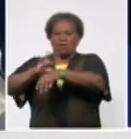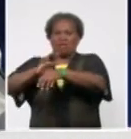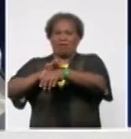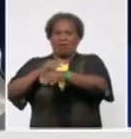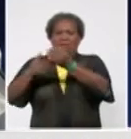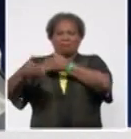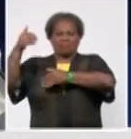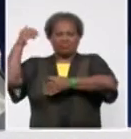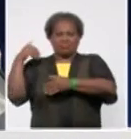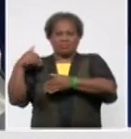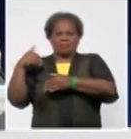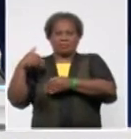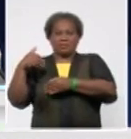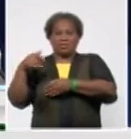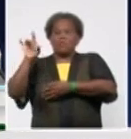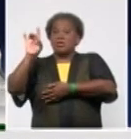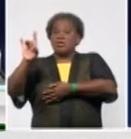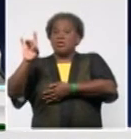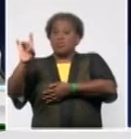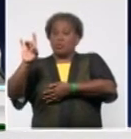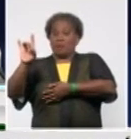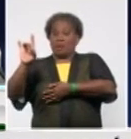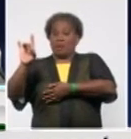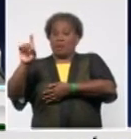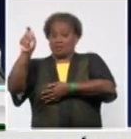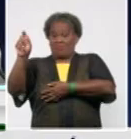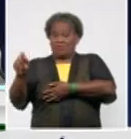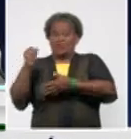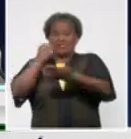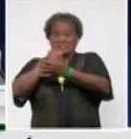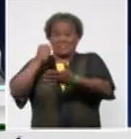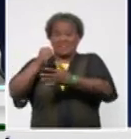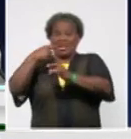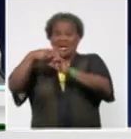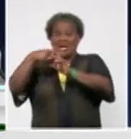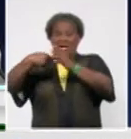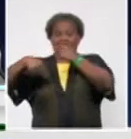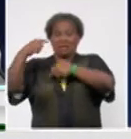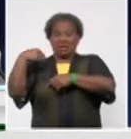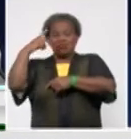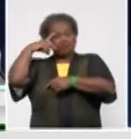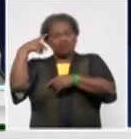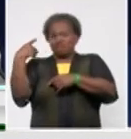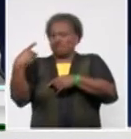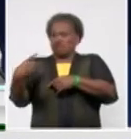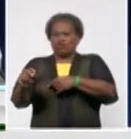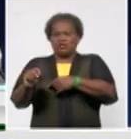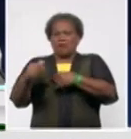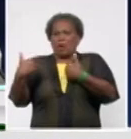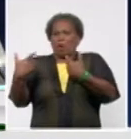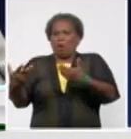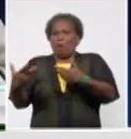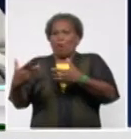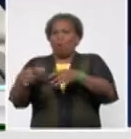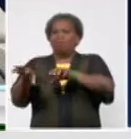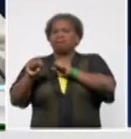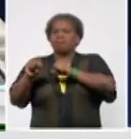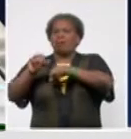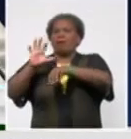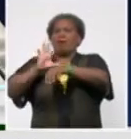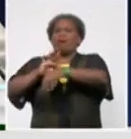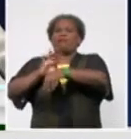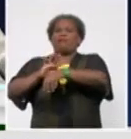Cuba up to date. If we look at the last 15 days, the figure stands for 463, or